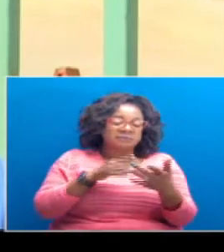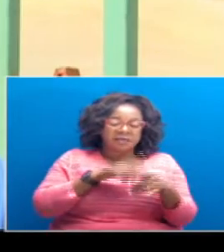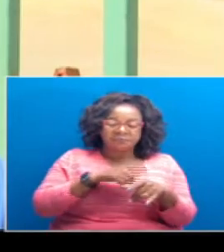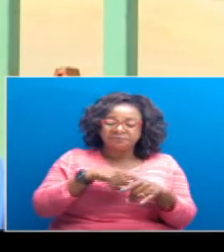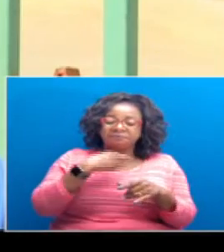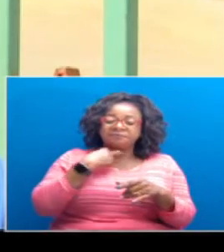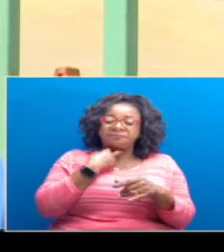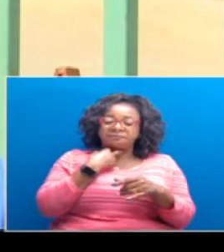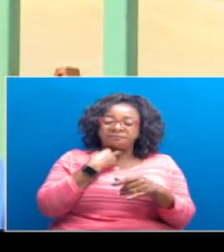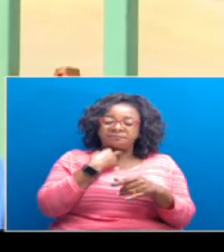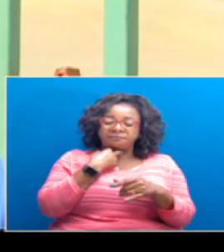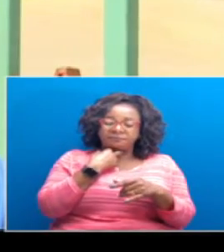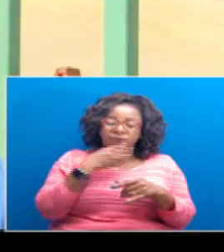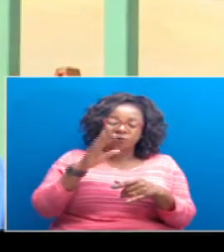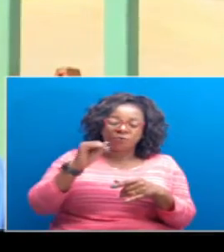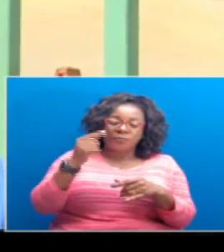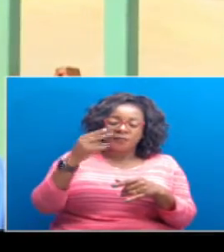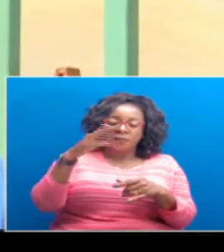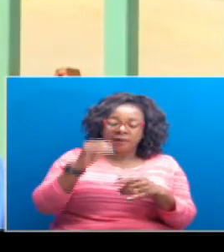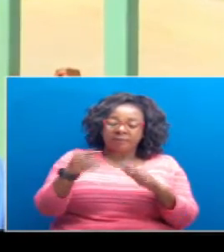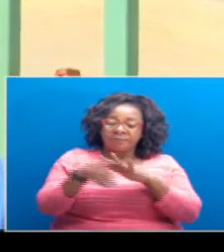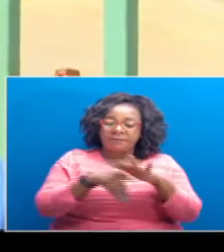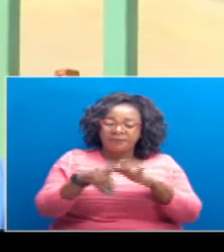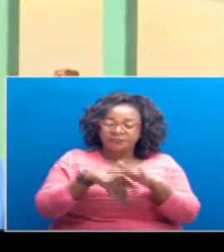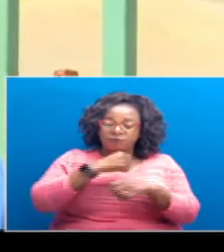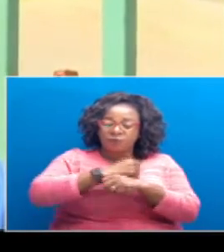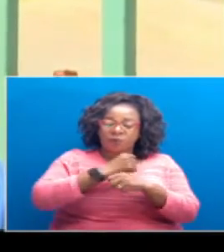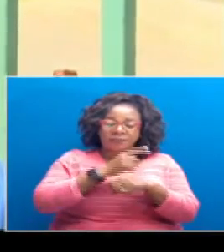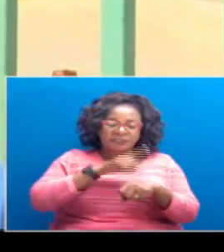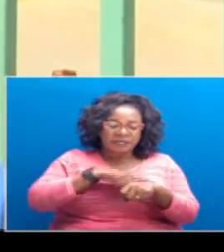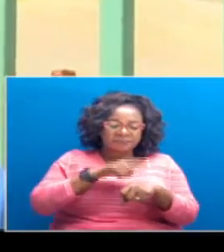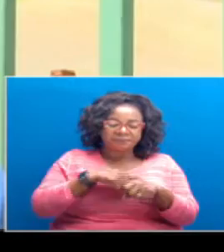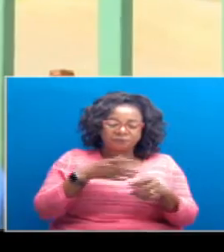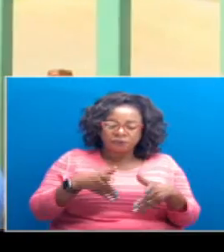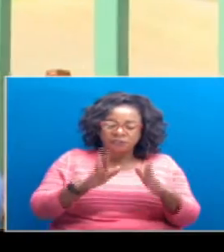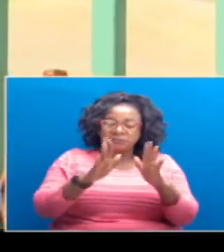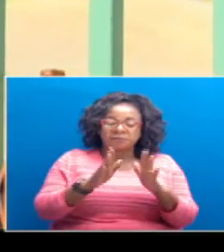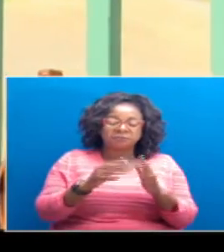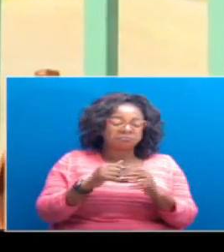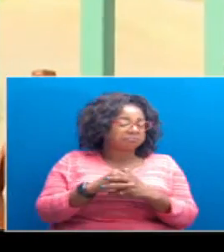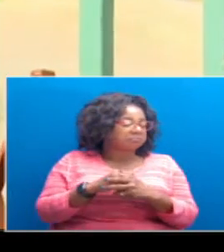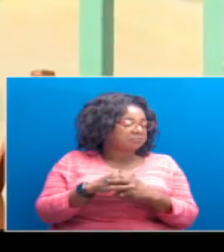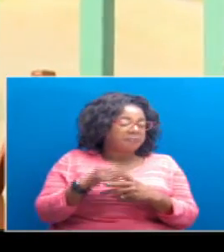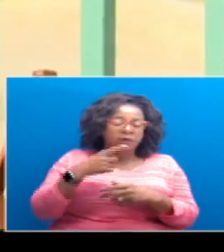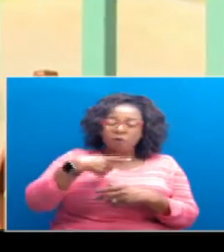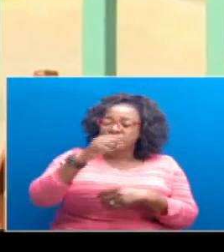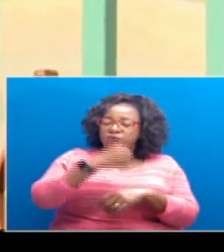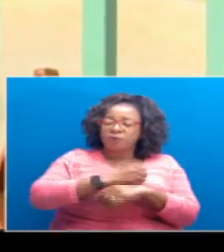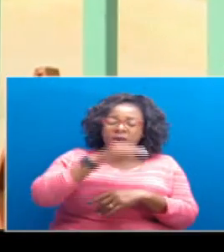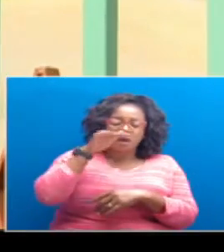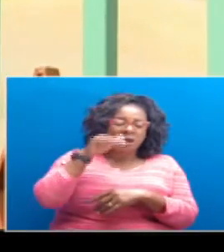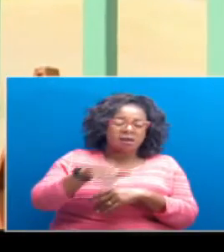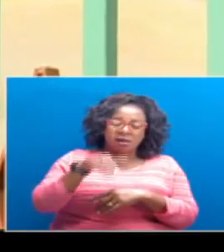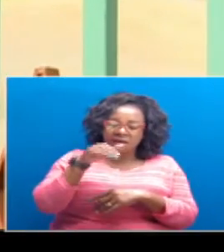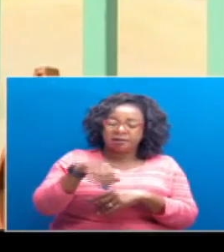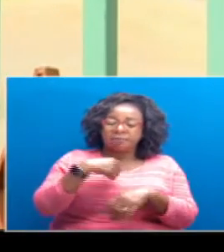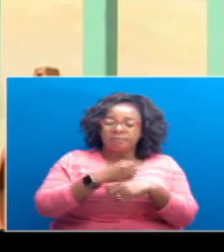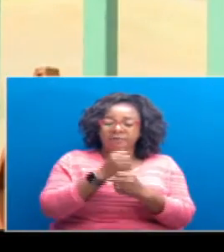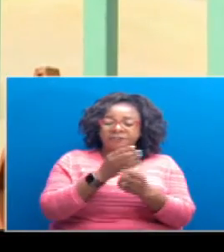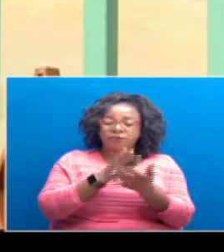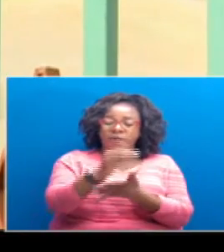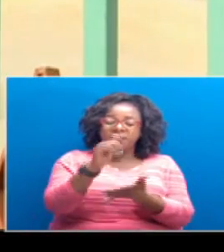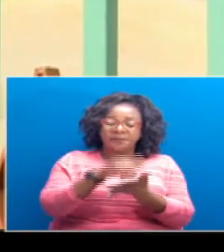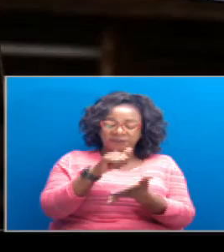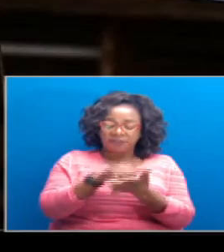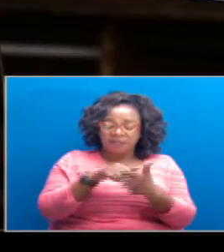have the Motaiga Primary School. So when you look at those kids, they really go to school very early, just to make sure that they're also